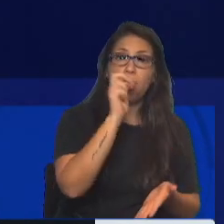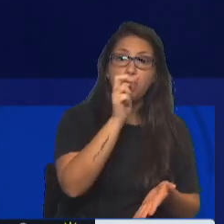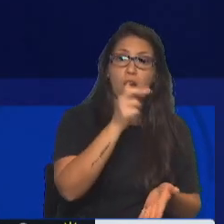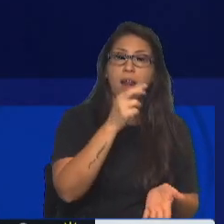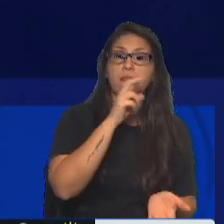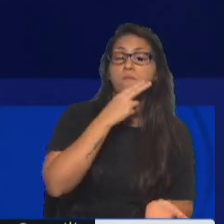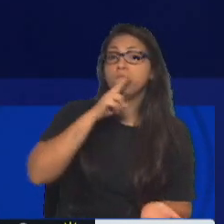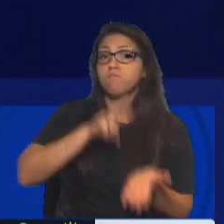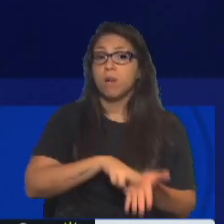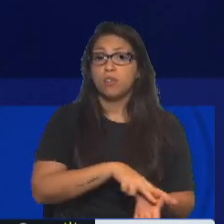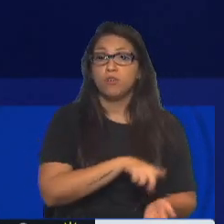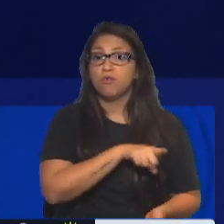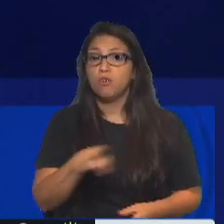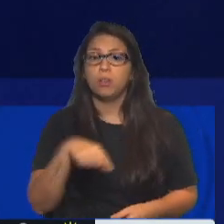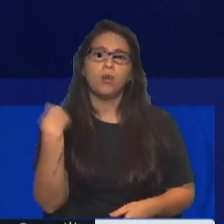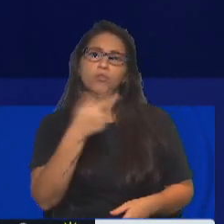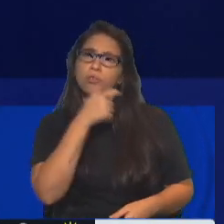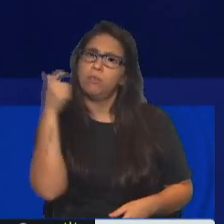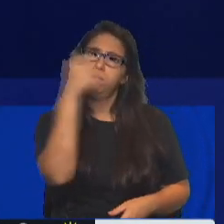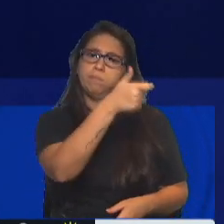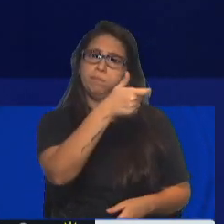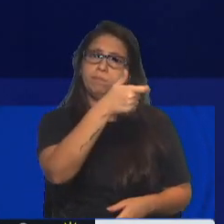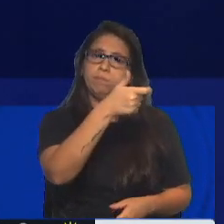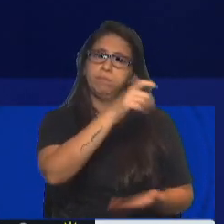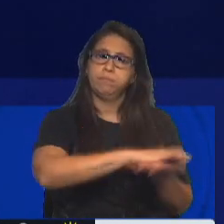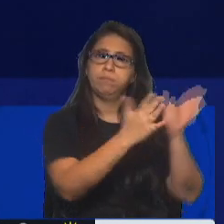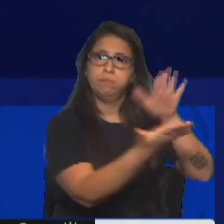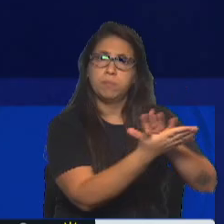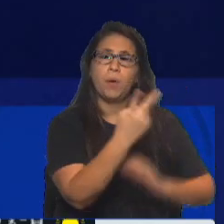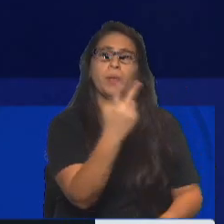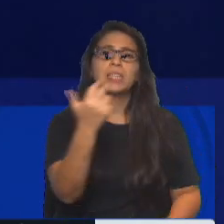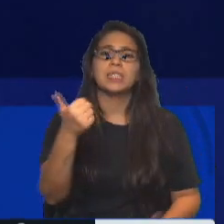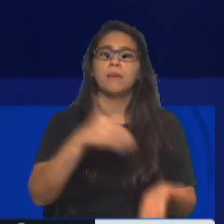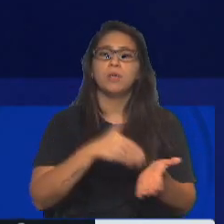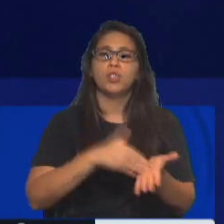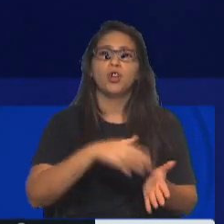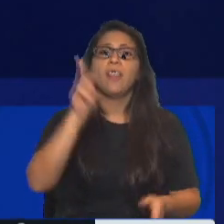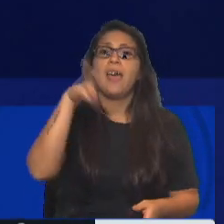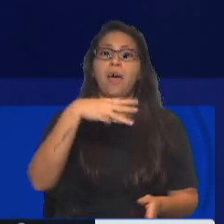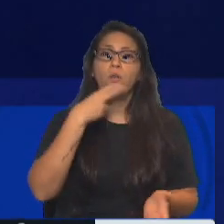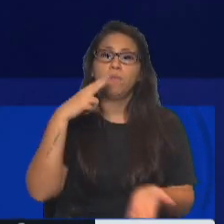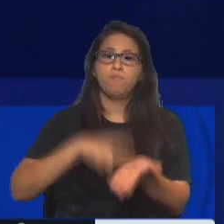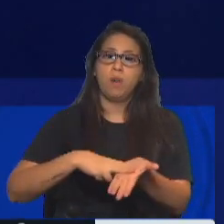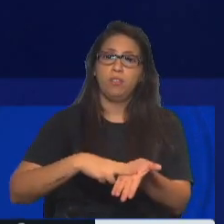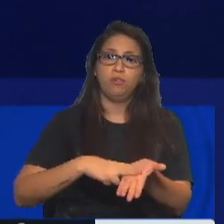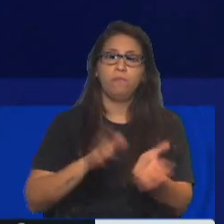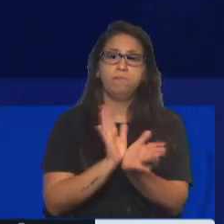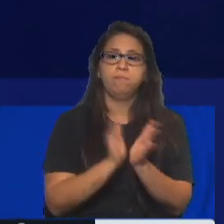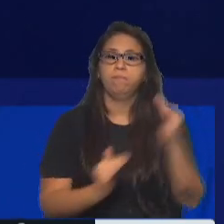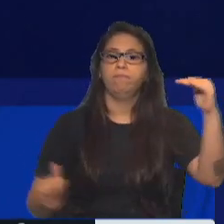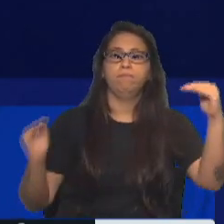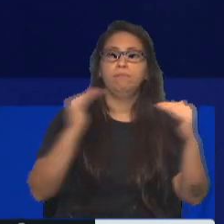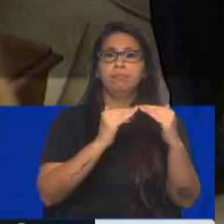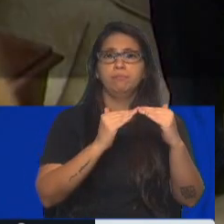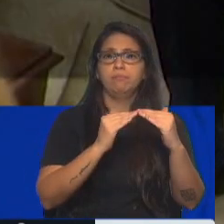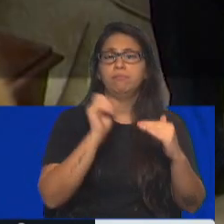are responding with countermeasures worth 26 billion euros. This matches the economic scope